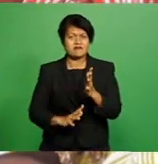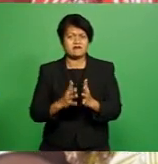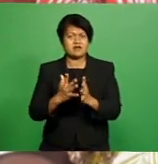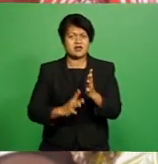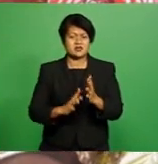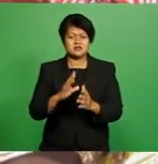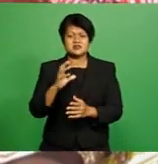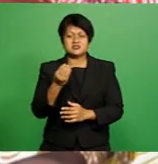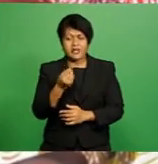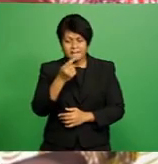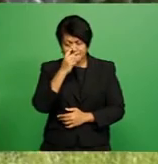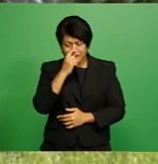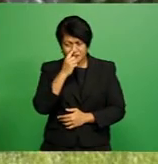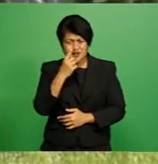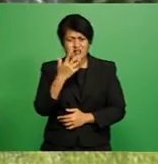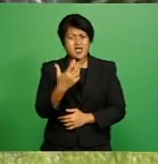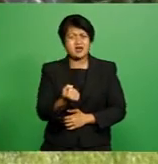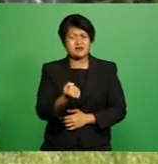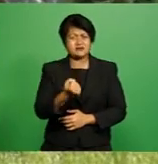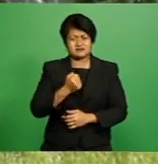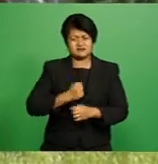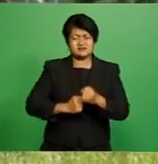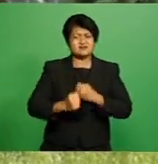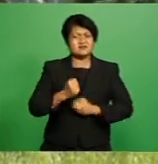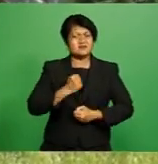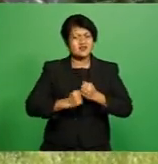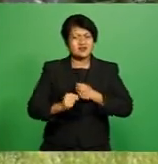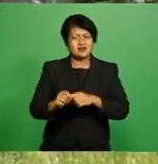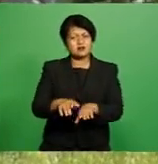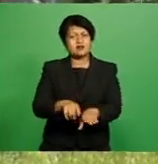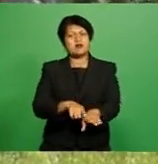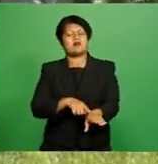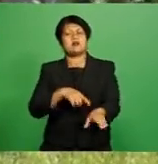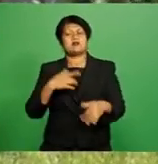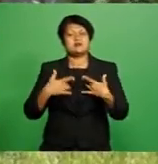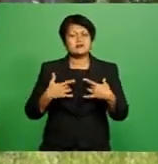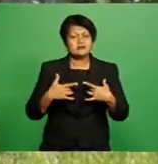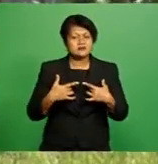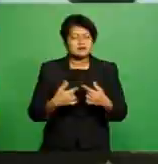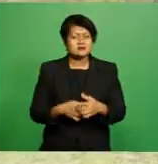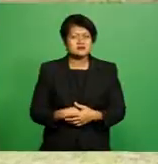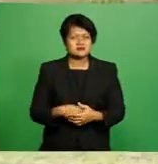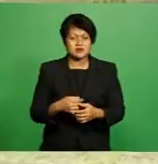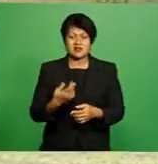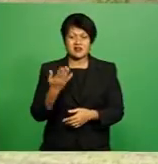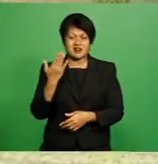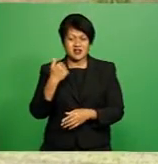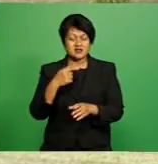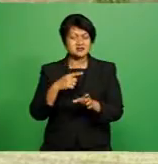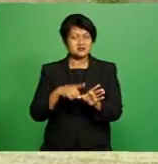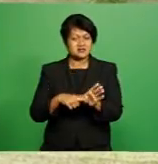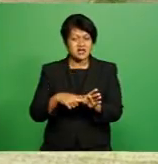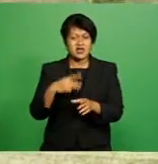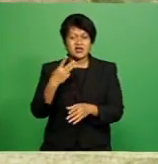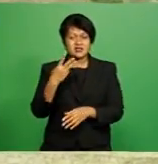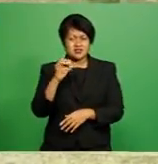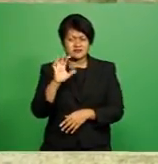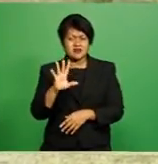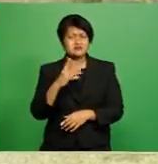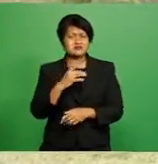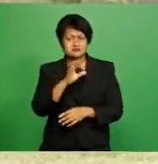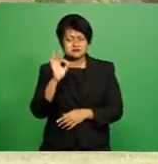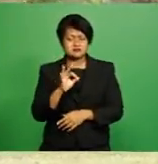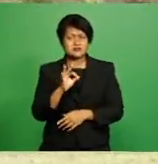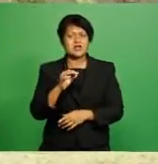suffer lifelong injuries. Last year, 35% of all incidents were related to electrical mishaps, making it